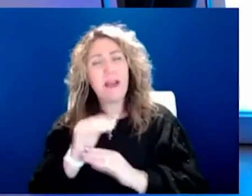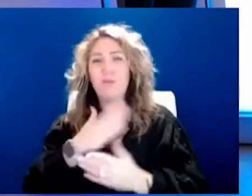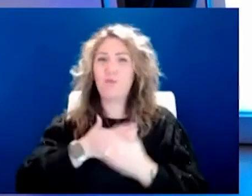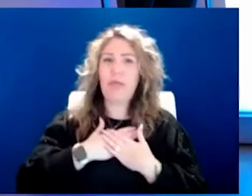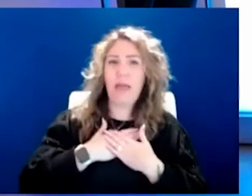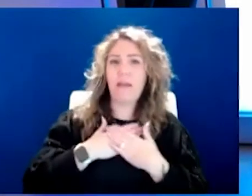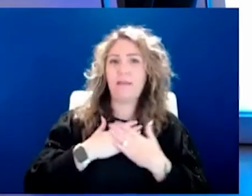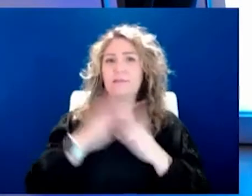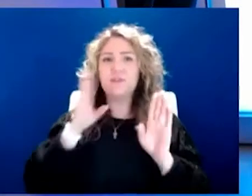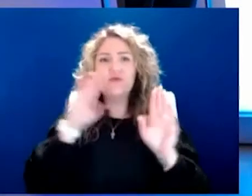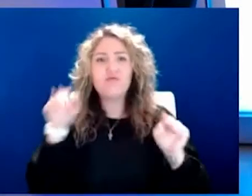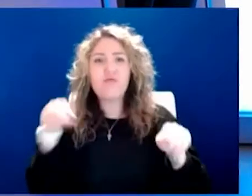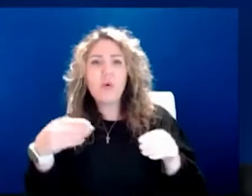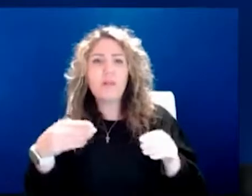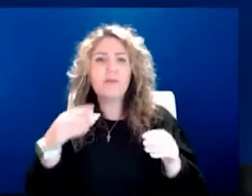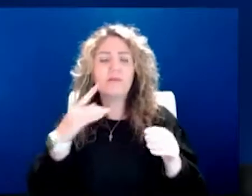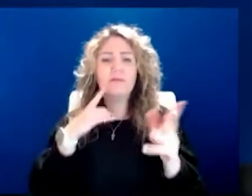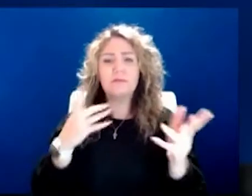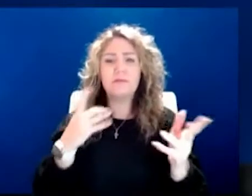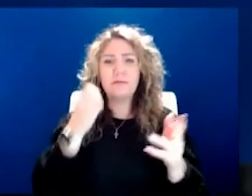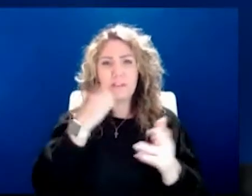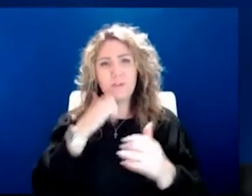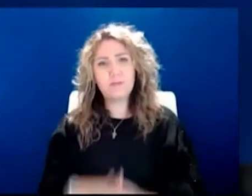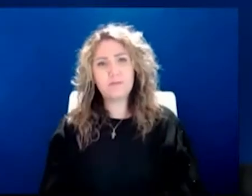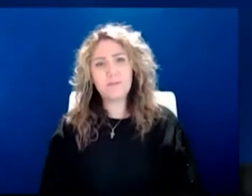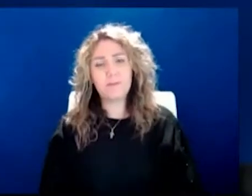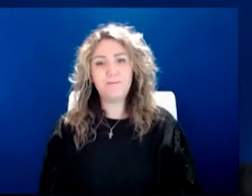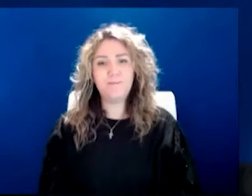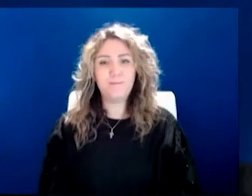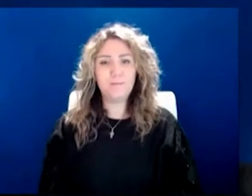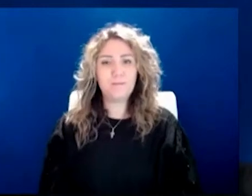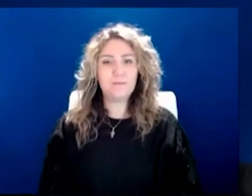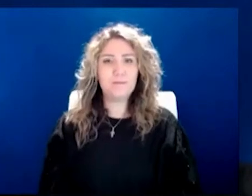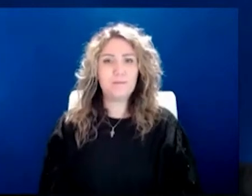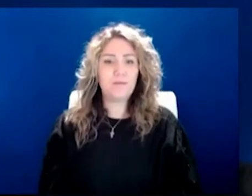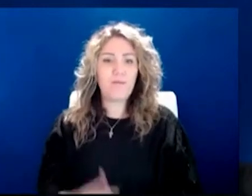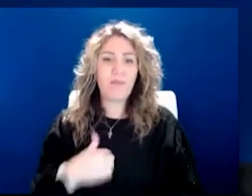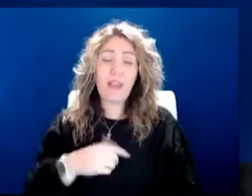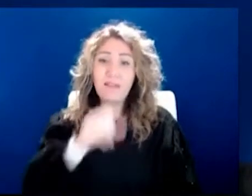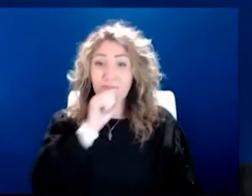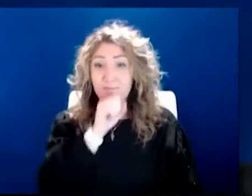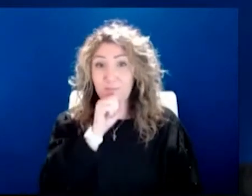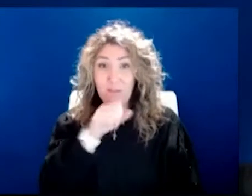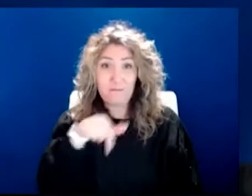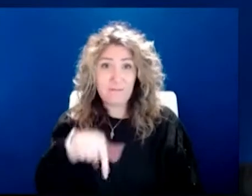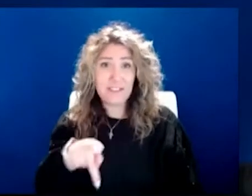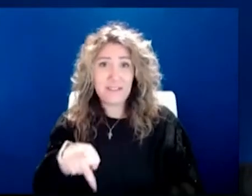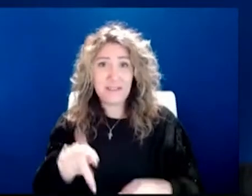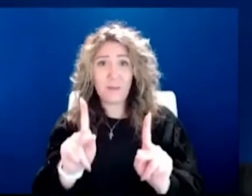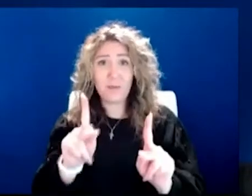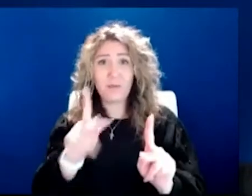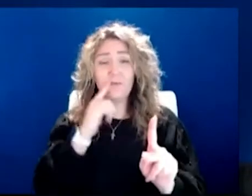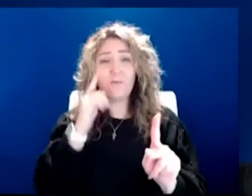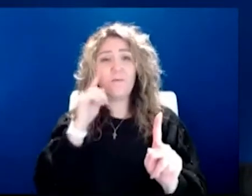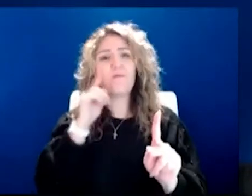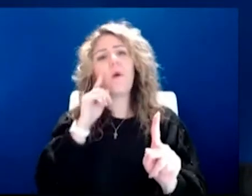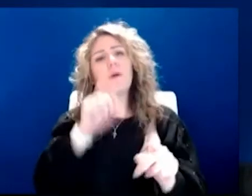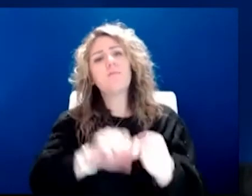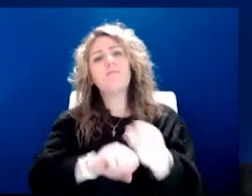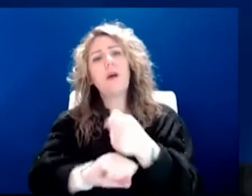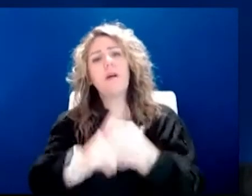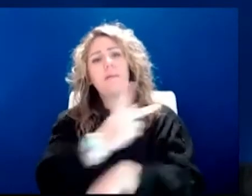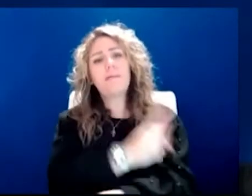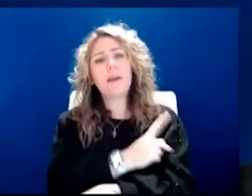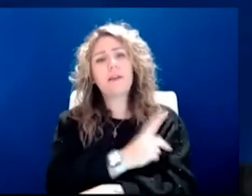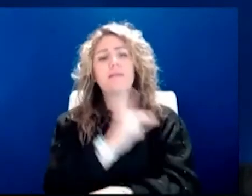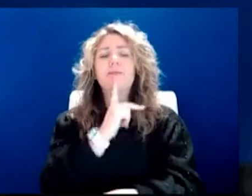recenter? I think I love the fact that I have this opportunity to be there for our patients. So that kind of brightens my